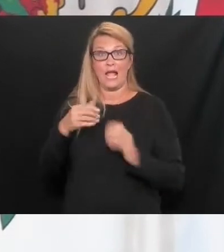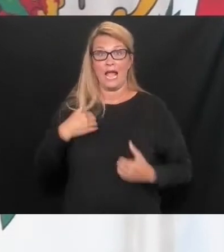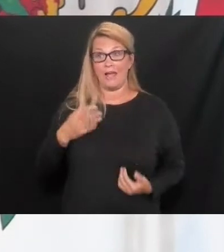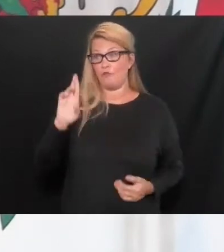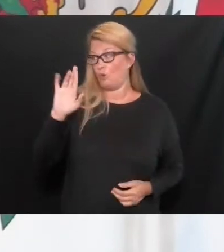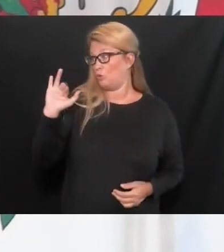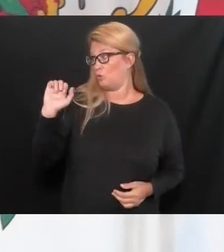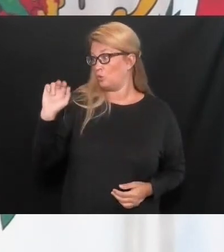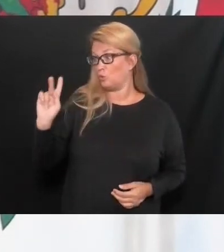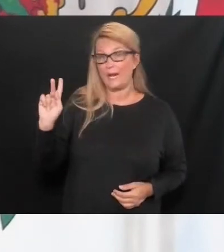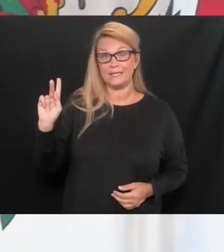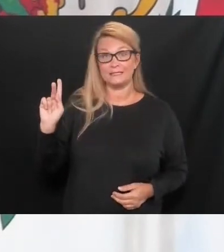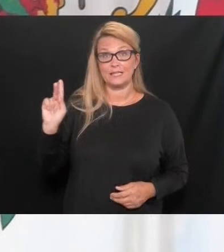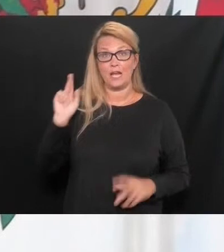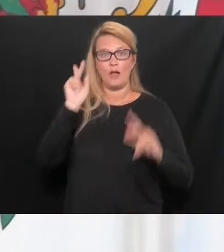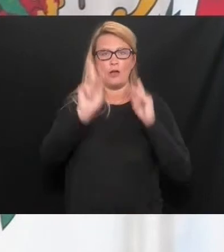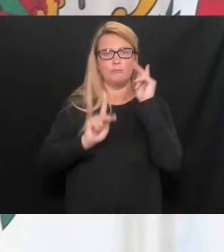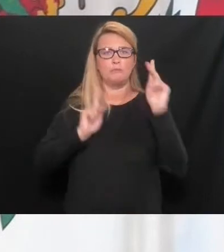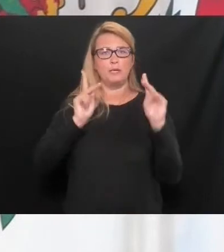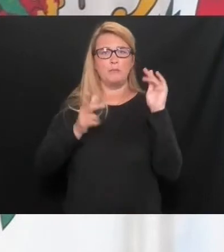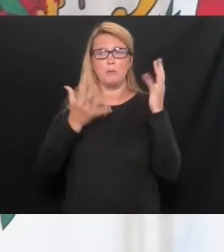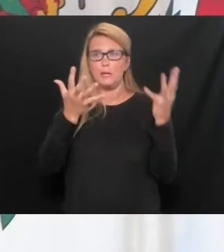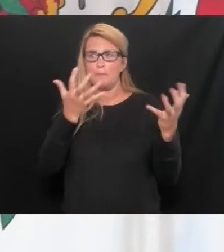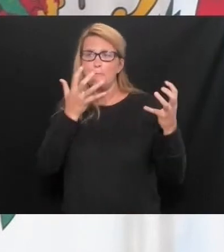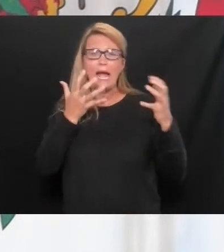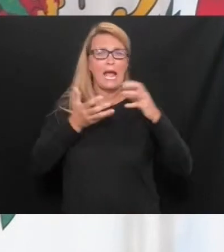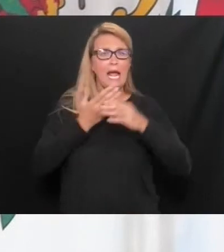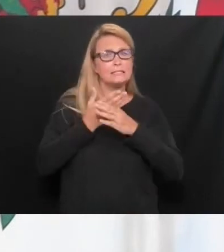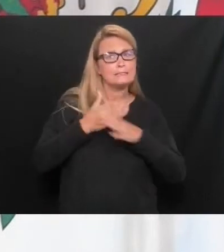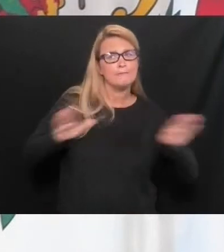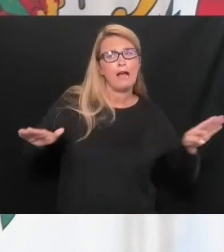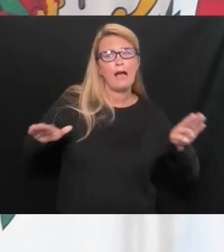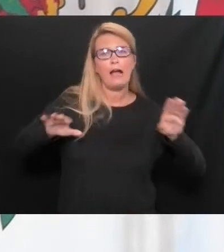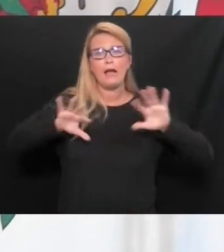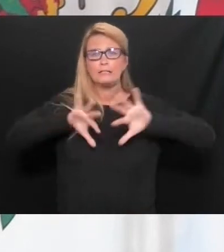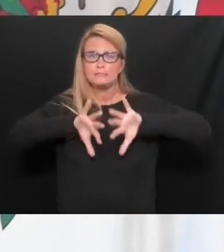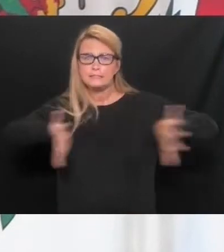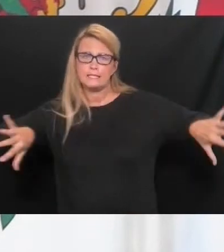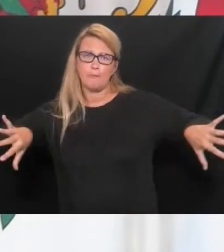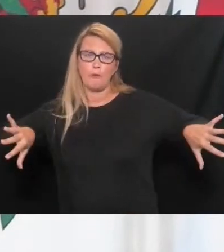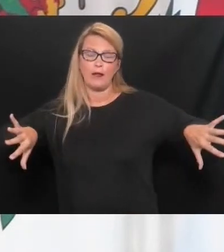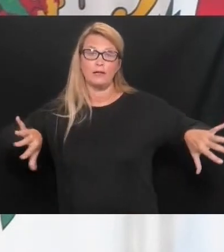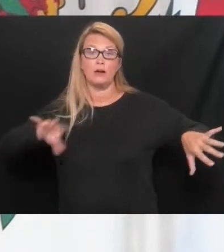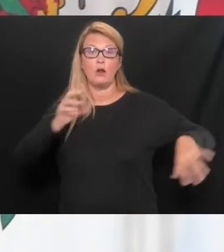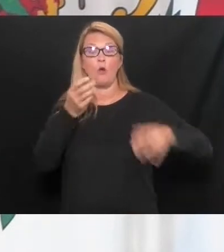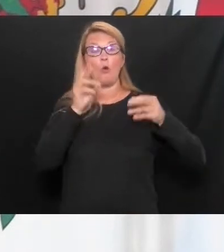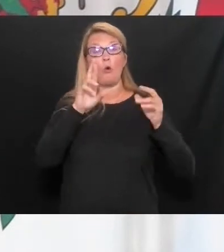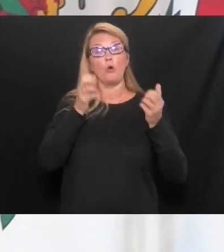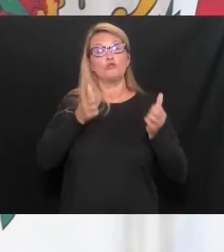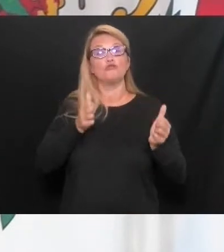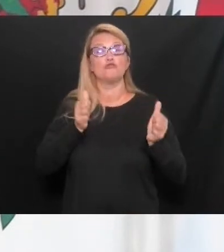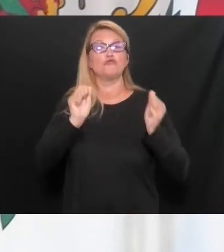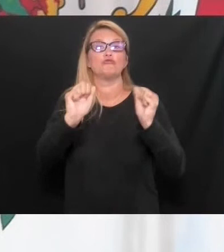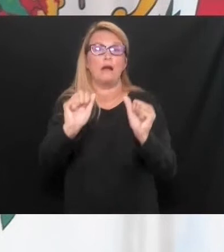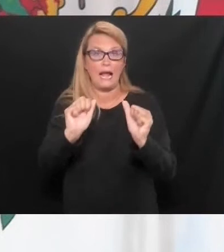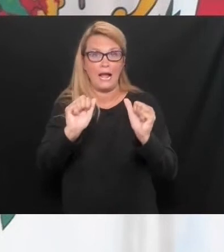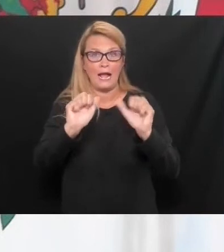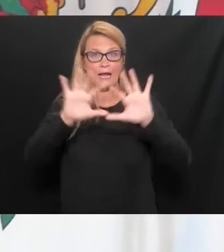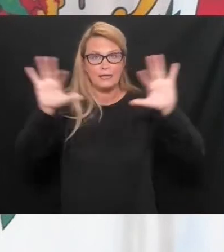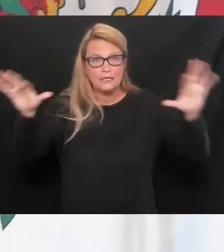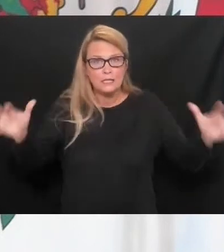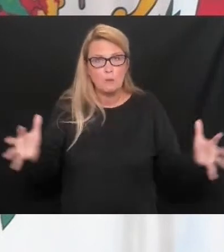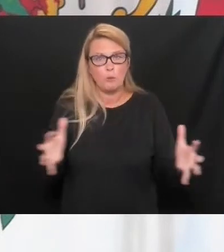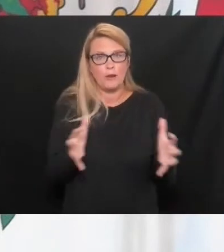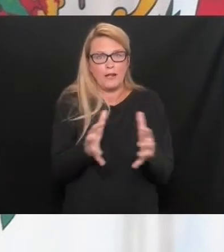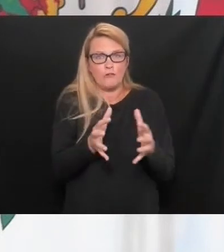absolutely fragmenting us and going in a lot of different directions, and that could cause a lot of harm, or try with all in me to keep